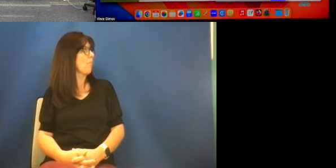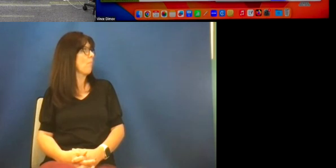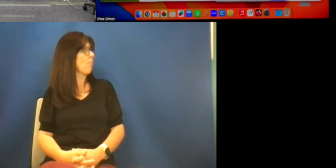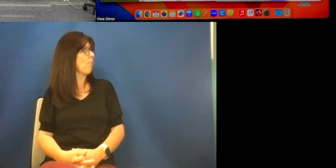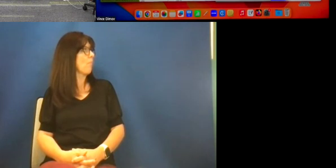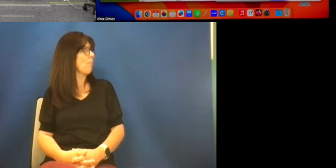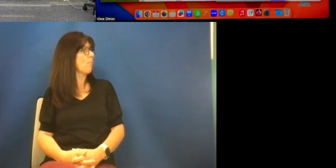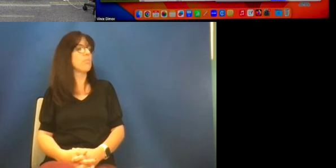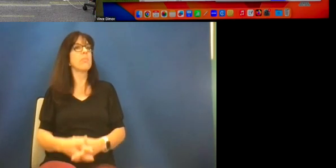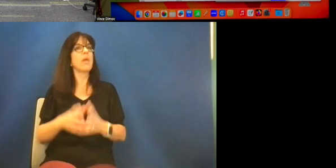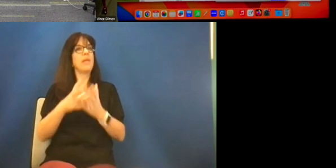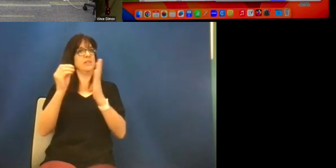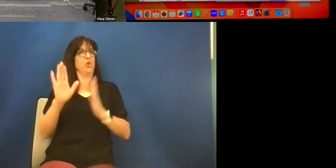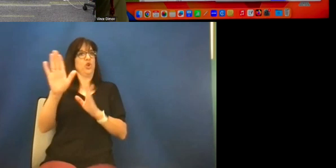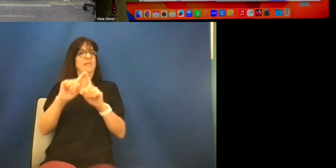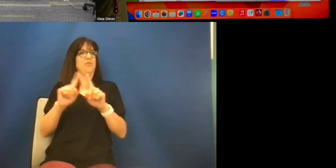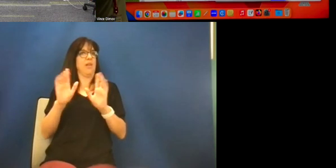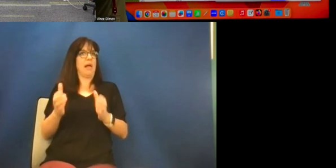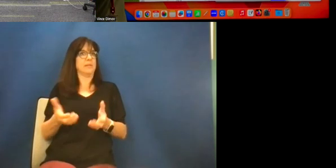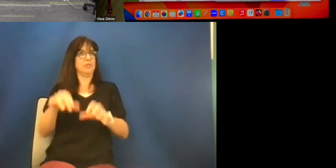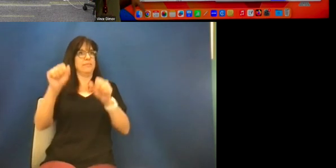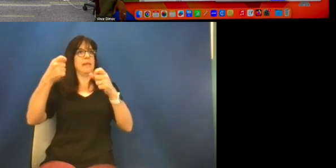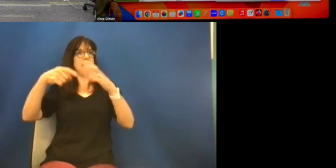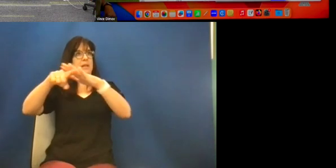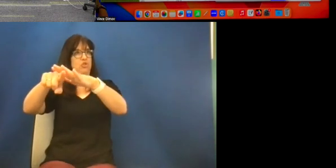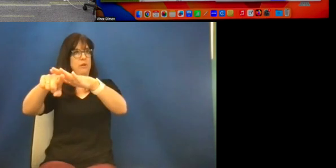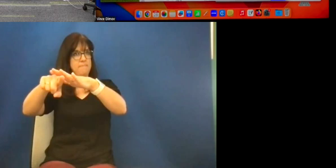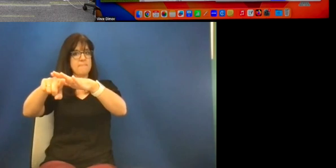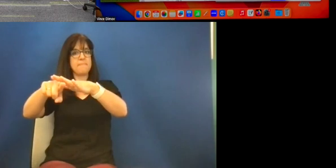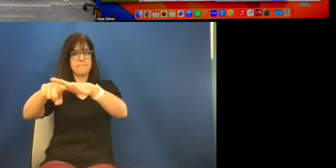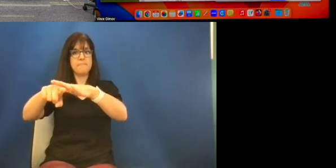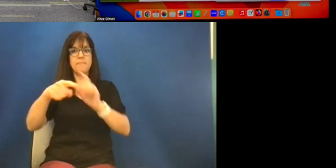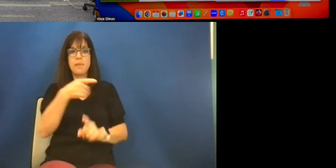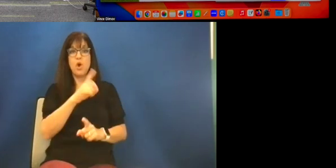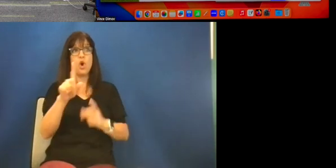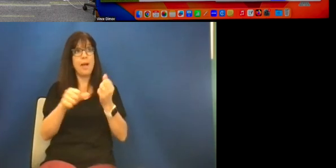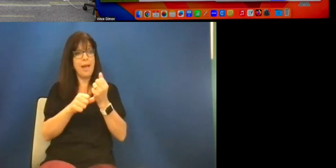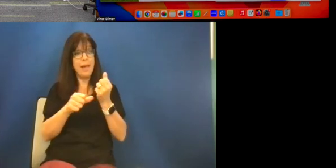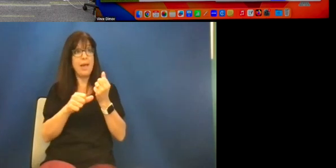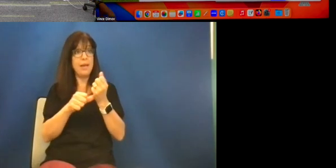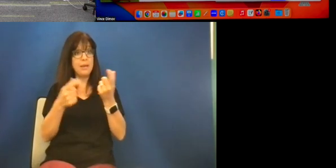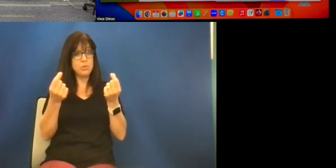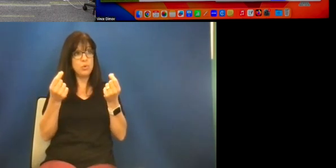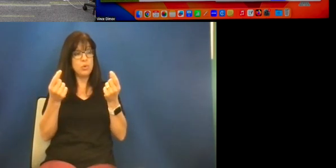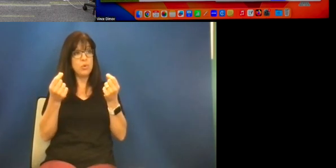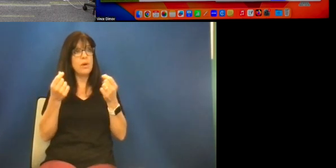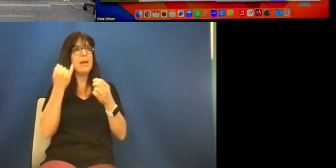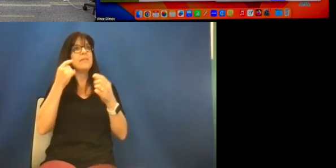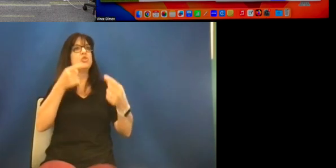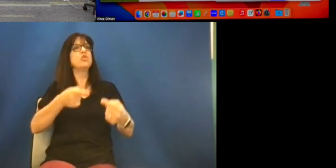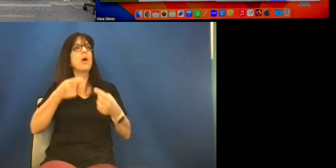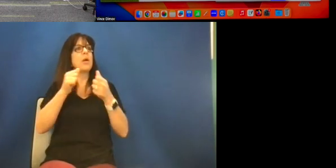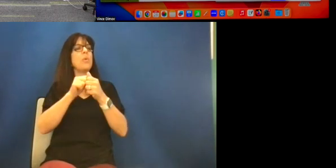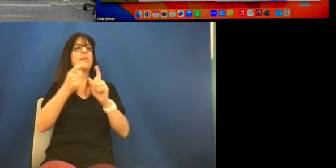the students, all her different classes that she has in the mainstream. And so her aide has gone through when she's like struggling with a